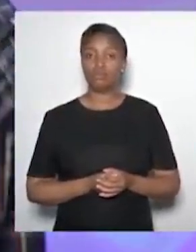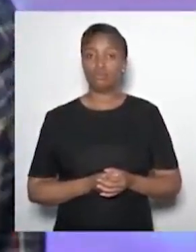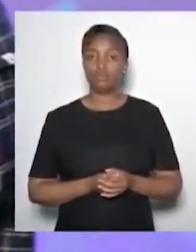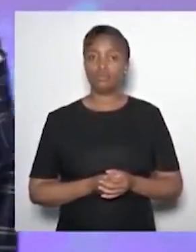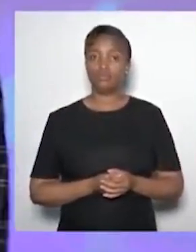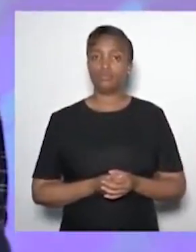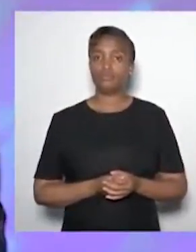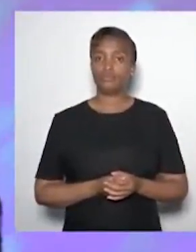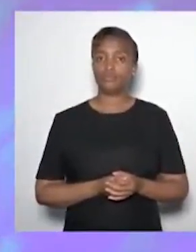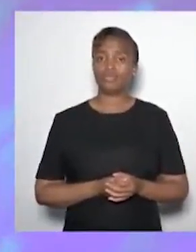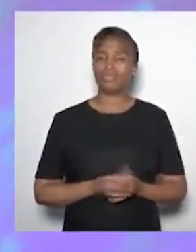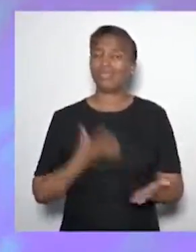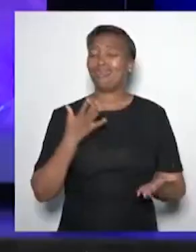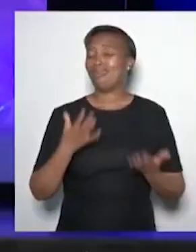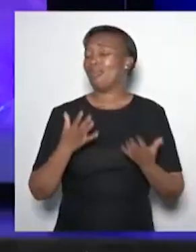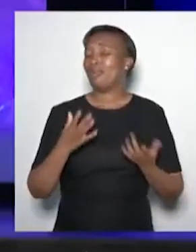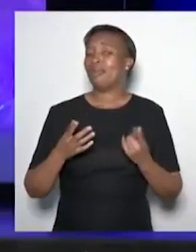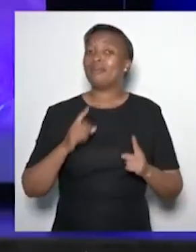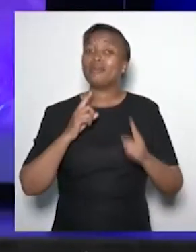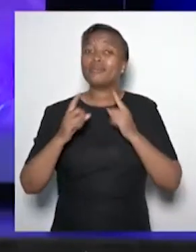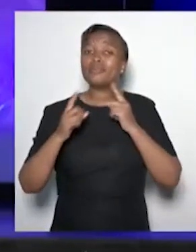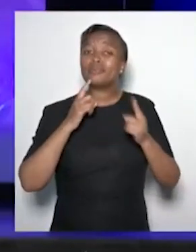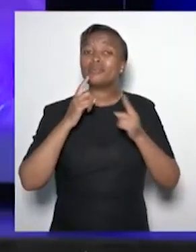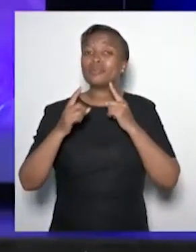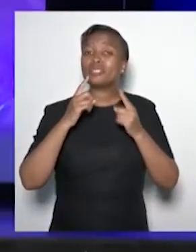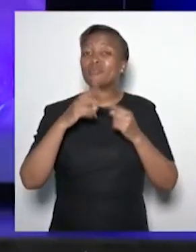You may speak in tongues and still fail.